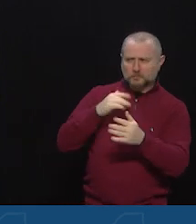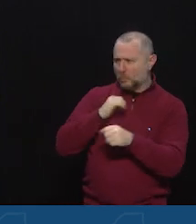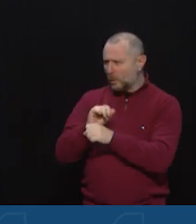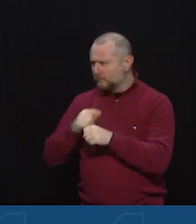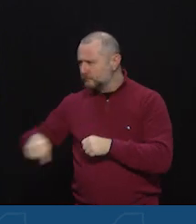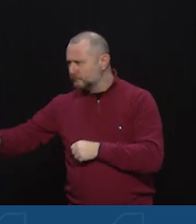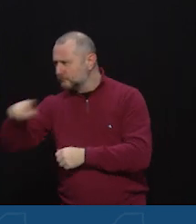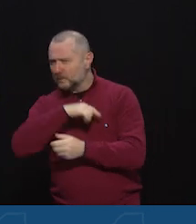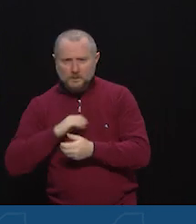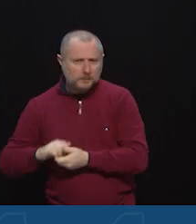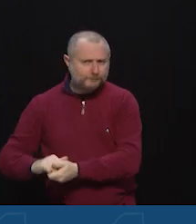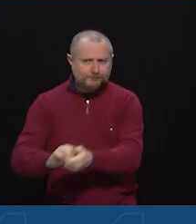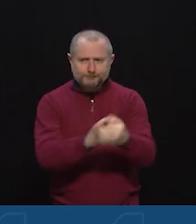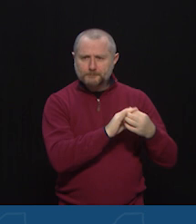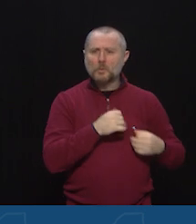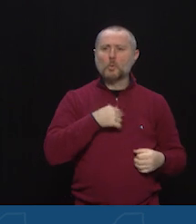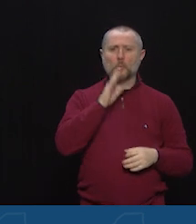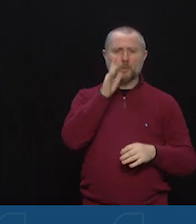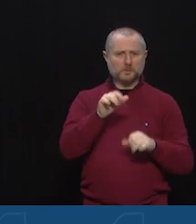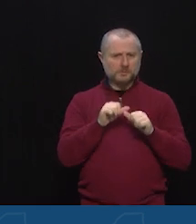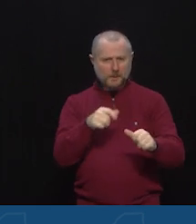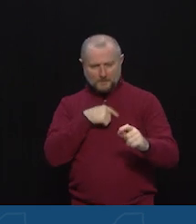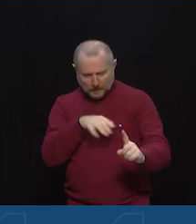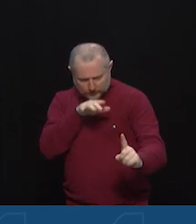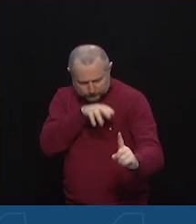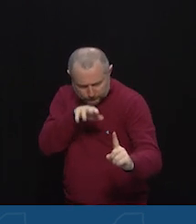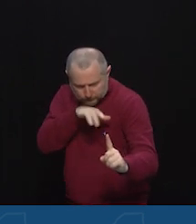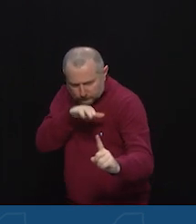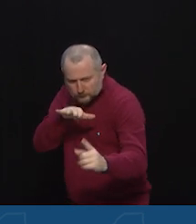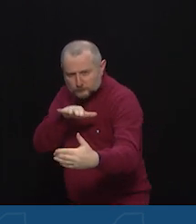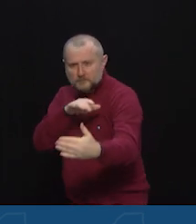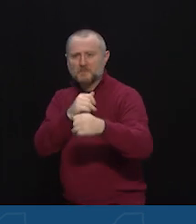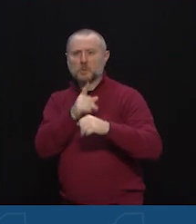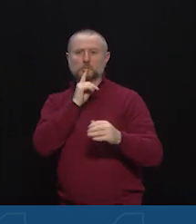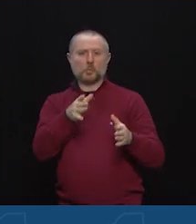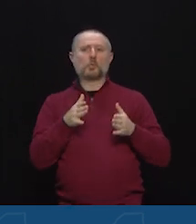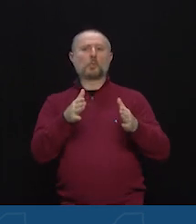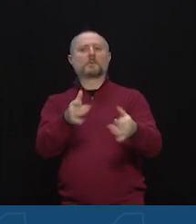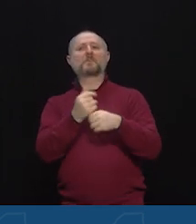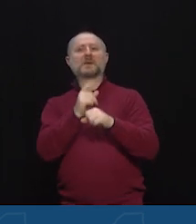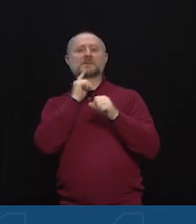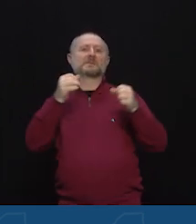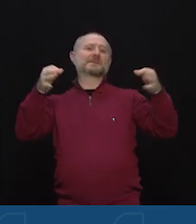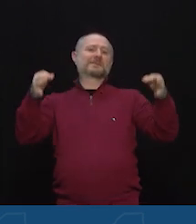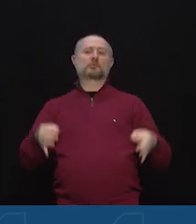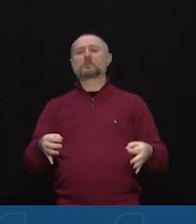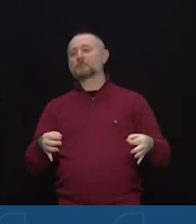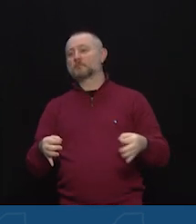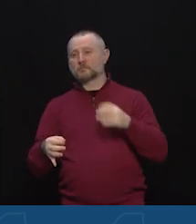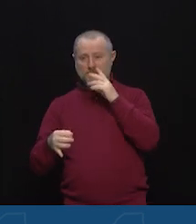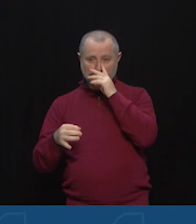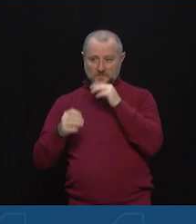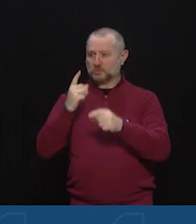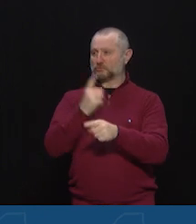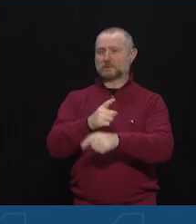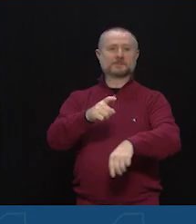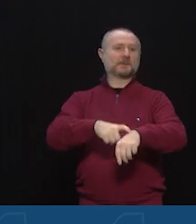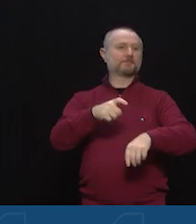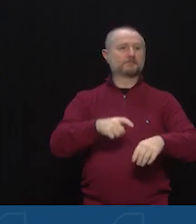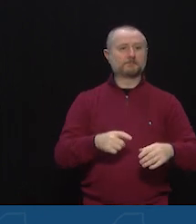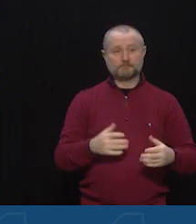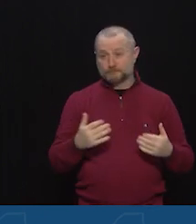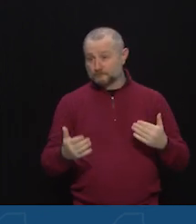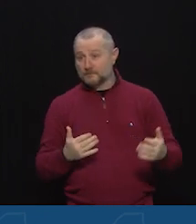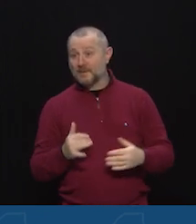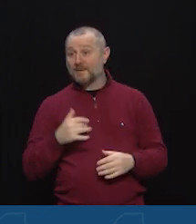but we're going to be constantly assessing the condition of the roadways and make the call as soon as we need to make sure that the roads stay open